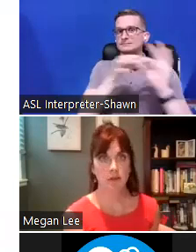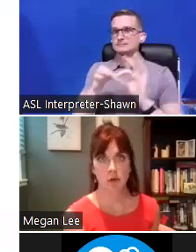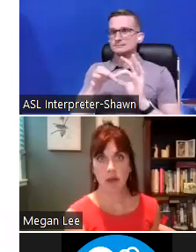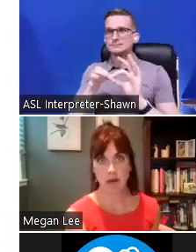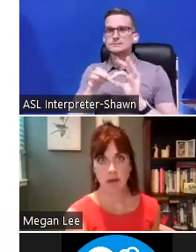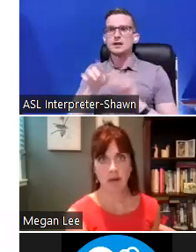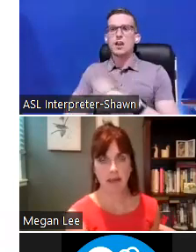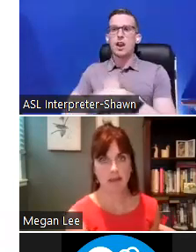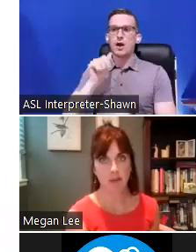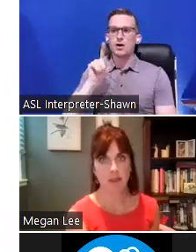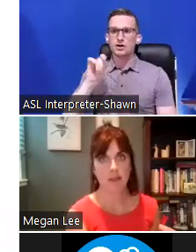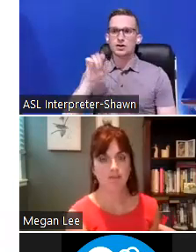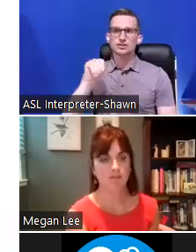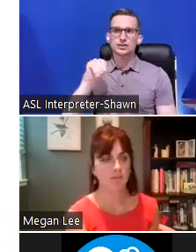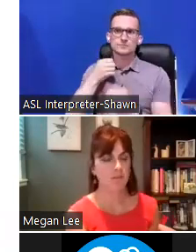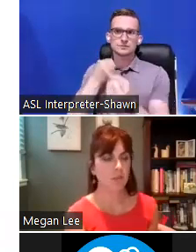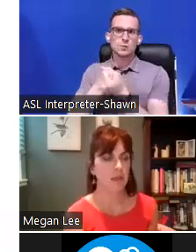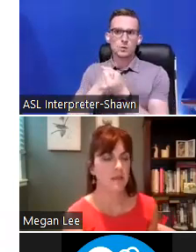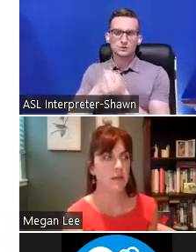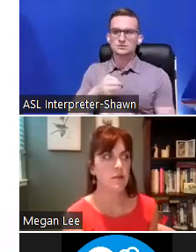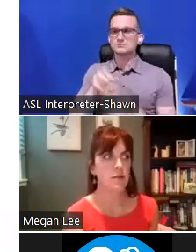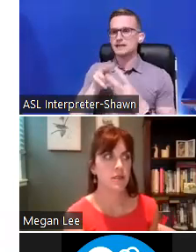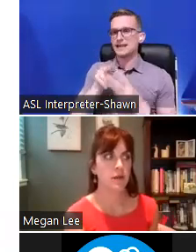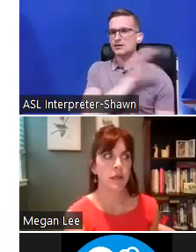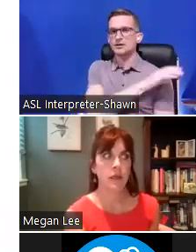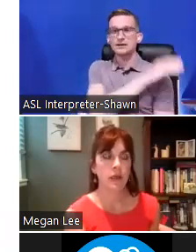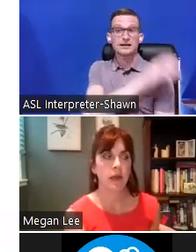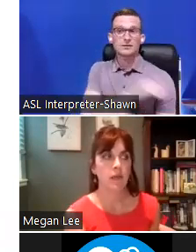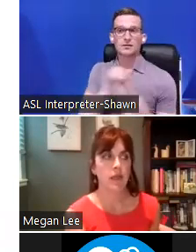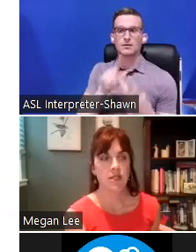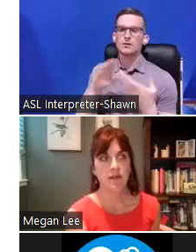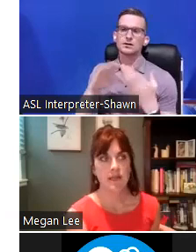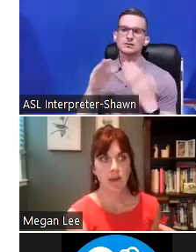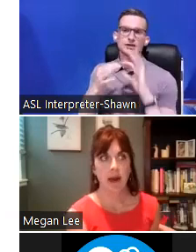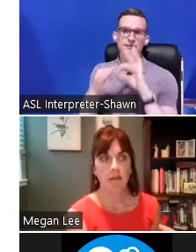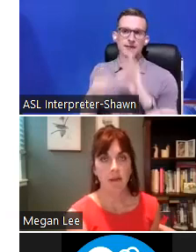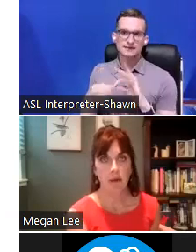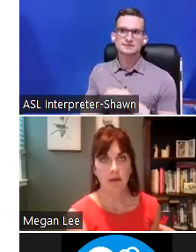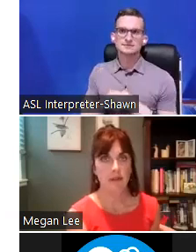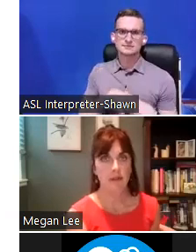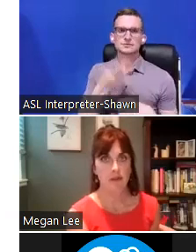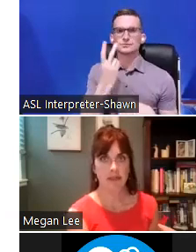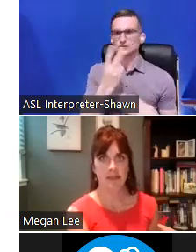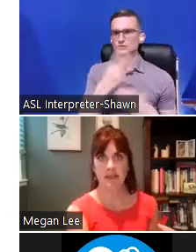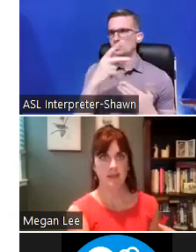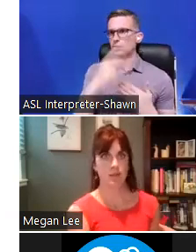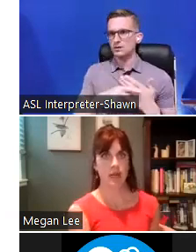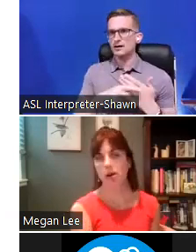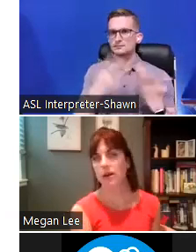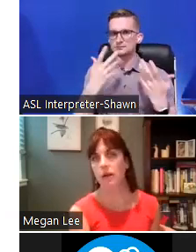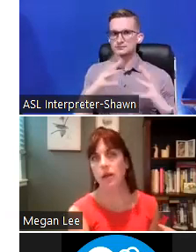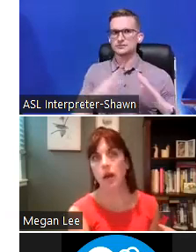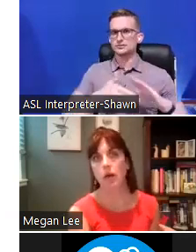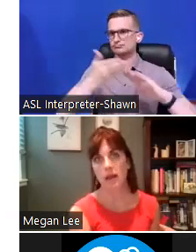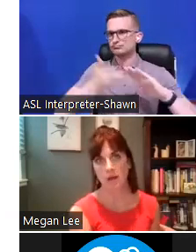clinical or more community-based supports. And so those are two initiatives that we have in the works to address this